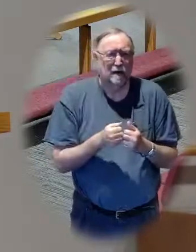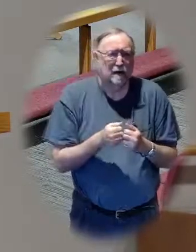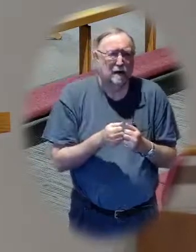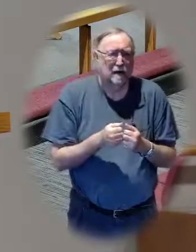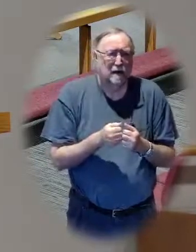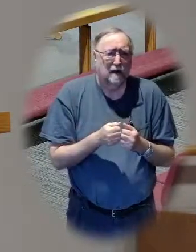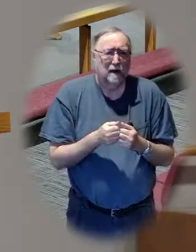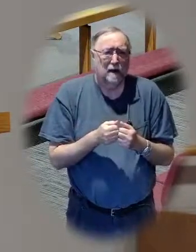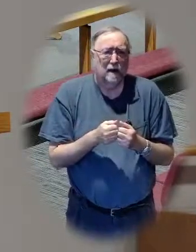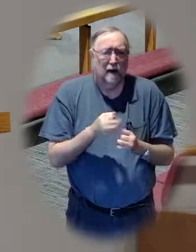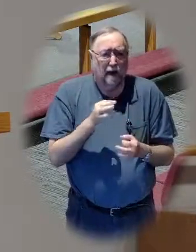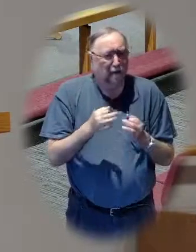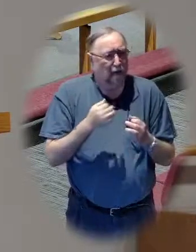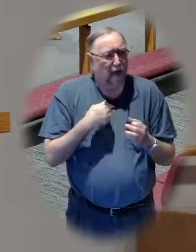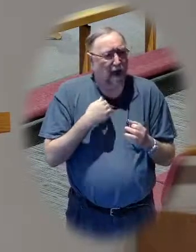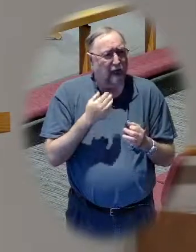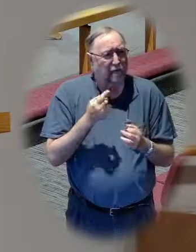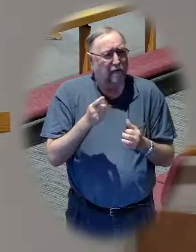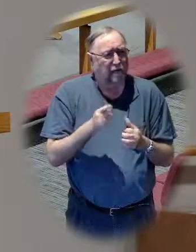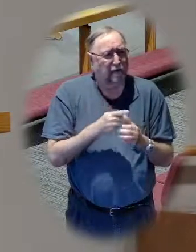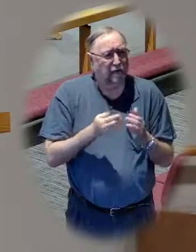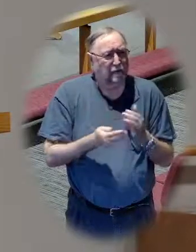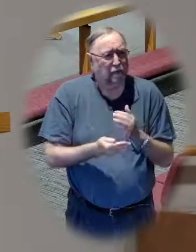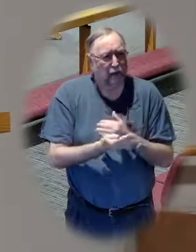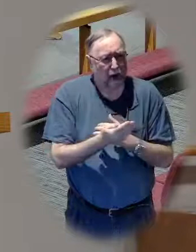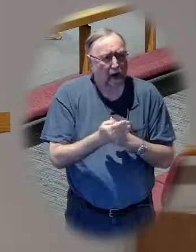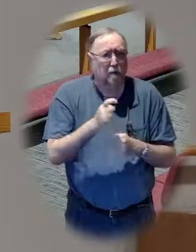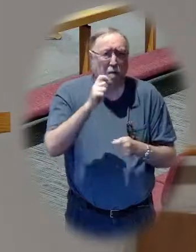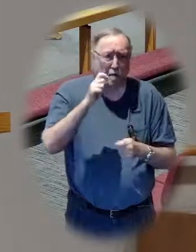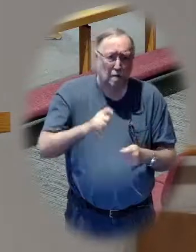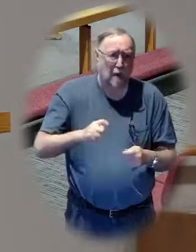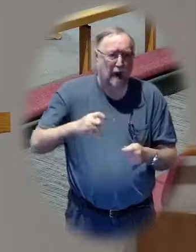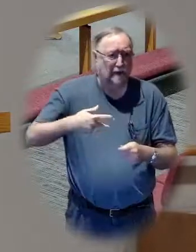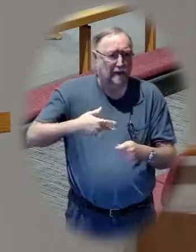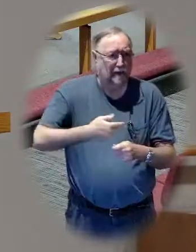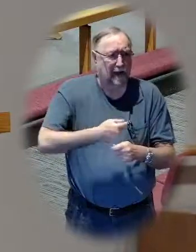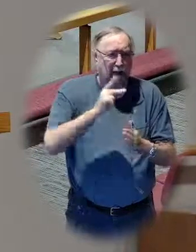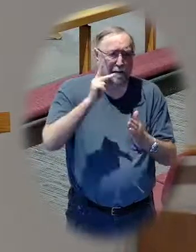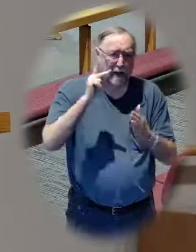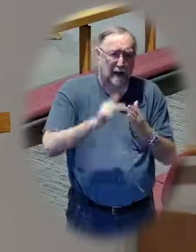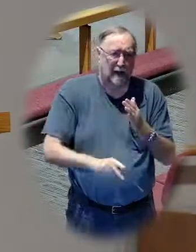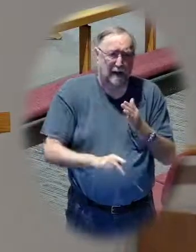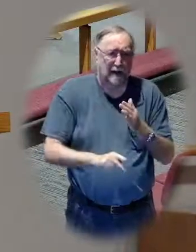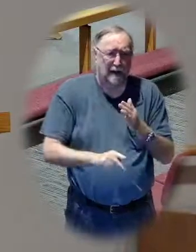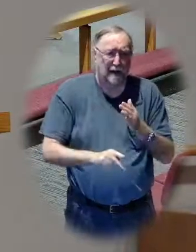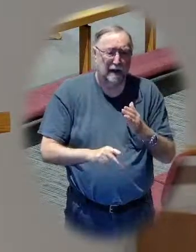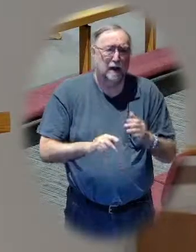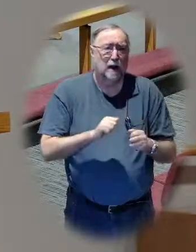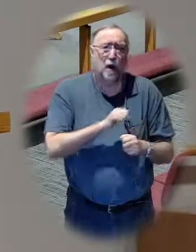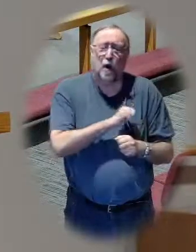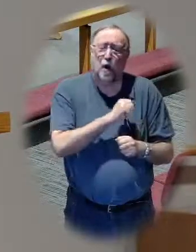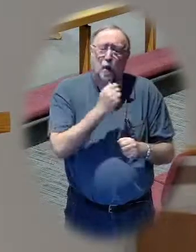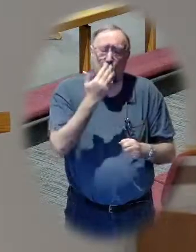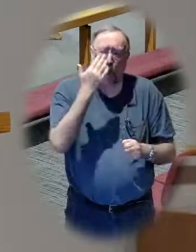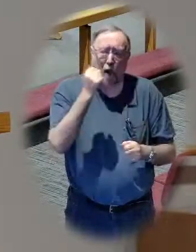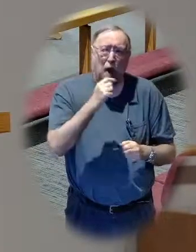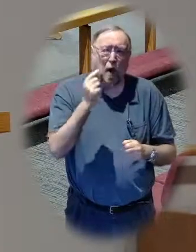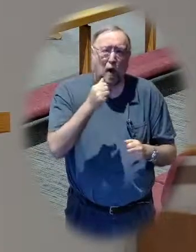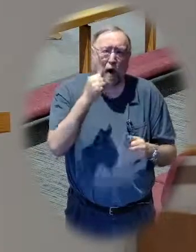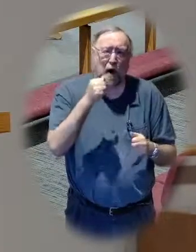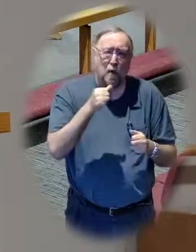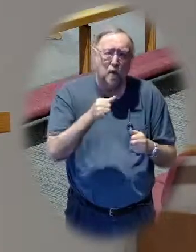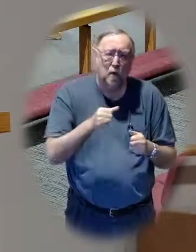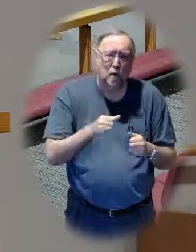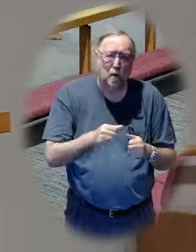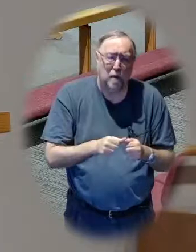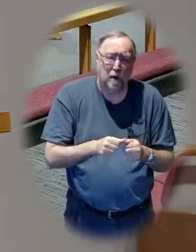firstborn, bring a lamb and kill it. That's what I want you to do, so that you always remember who